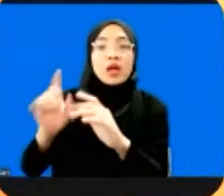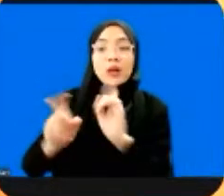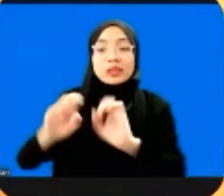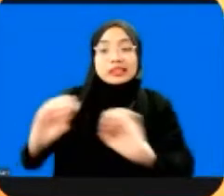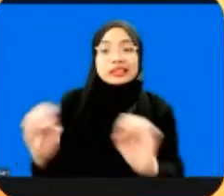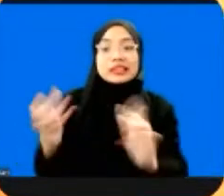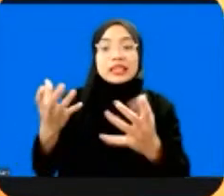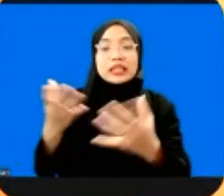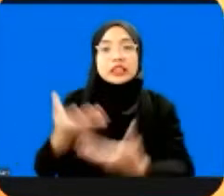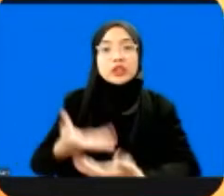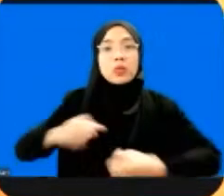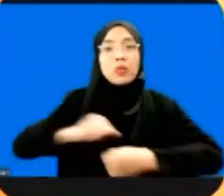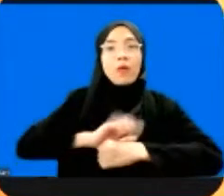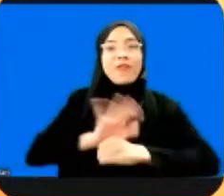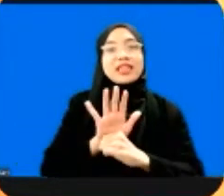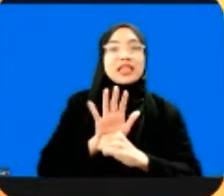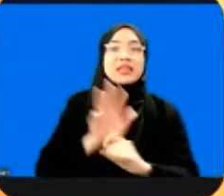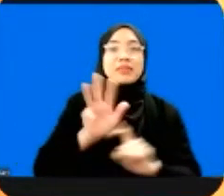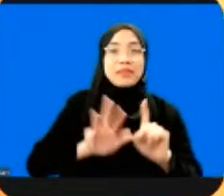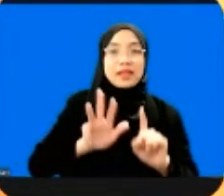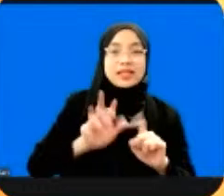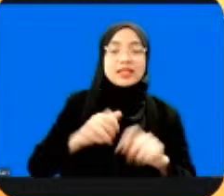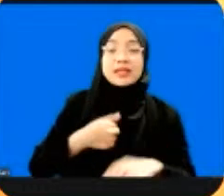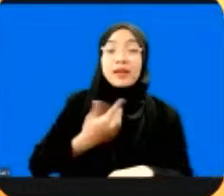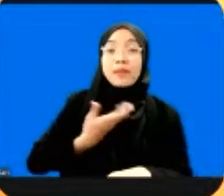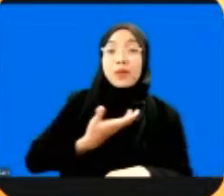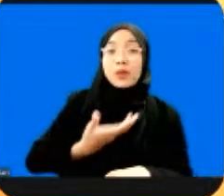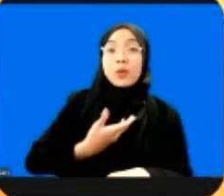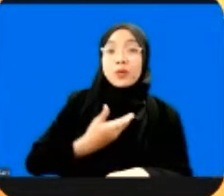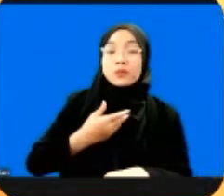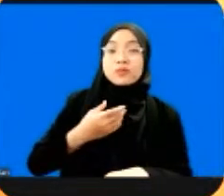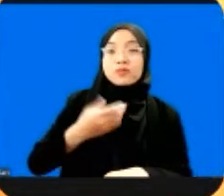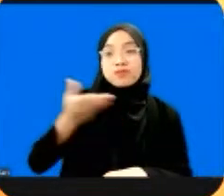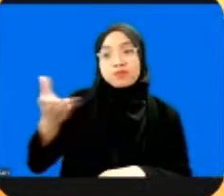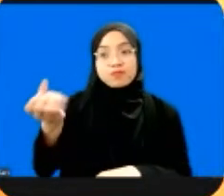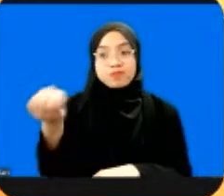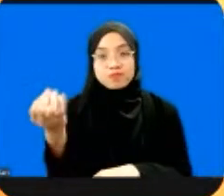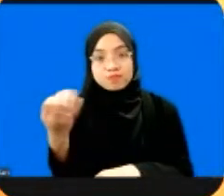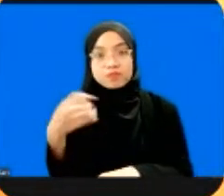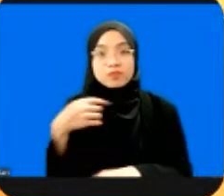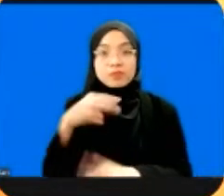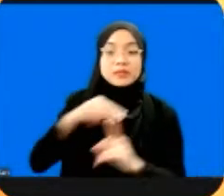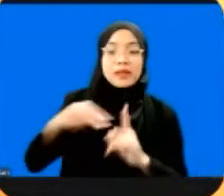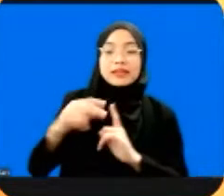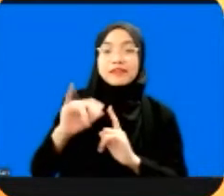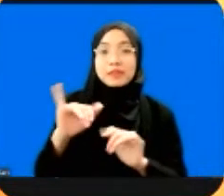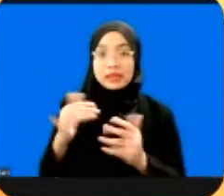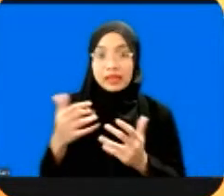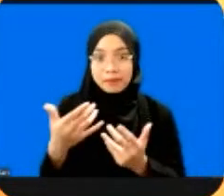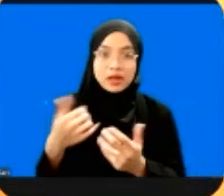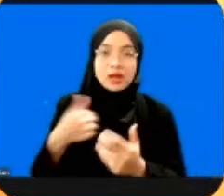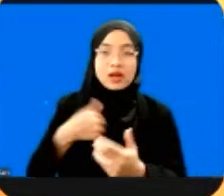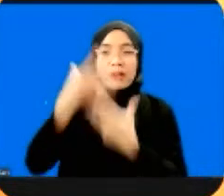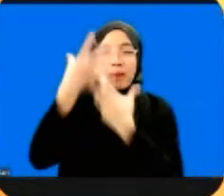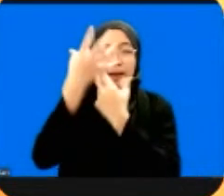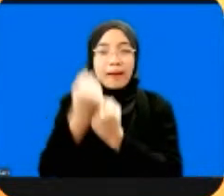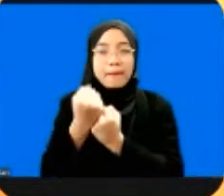starting point, and I hope Rizky can also hear us from afar, and maybe we can start